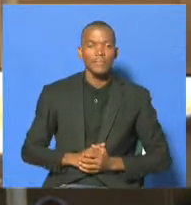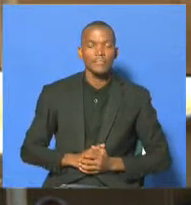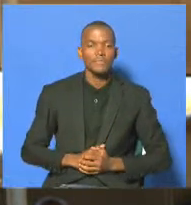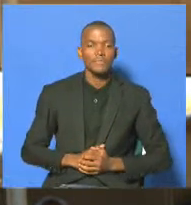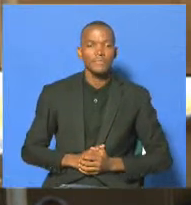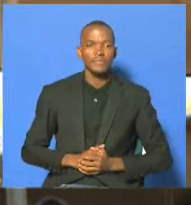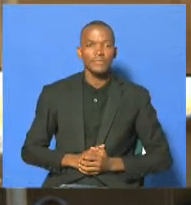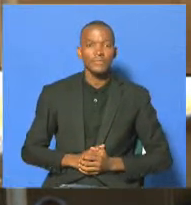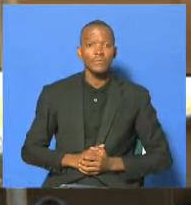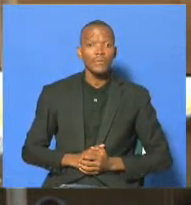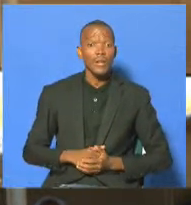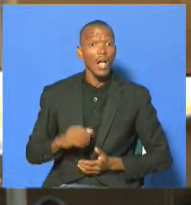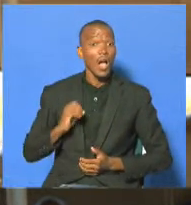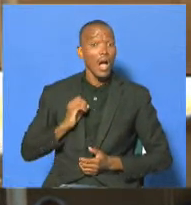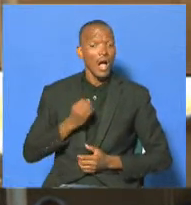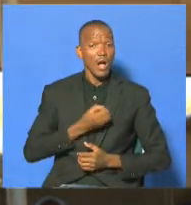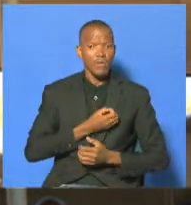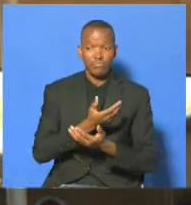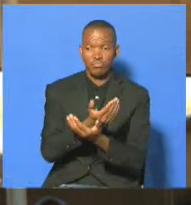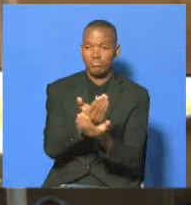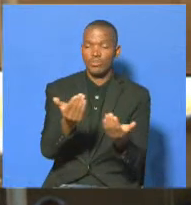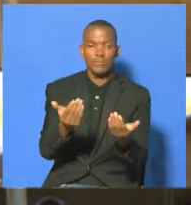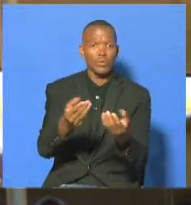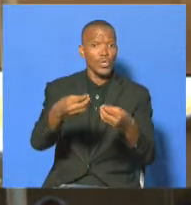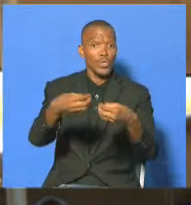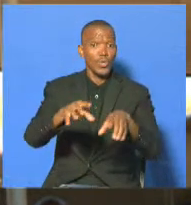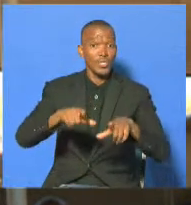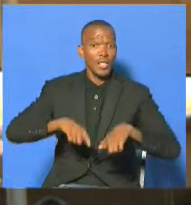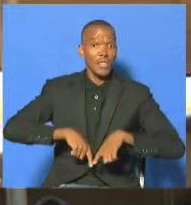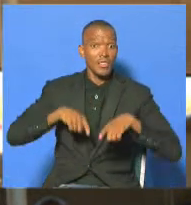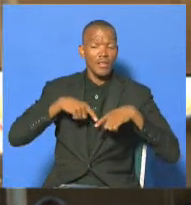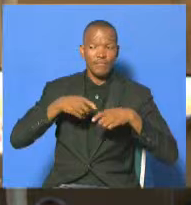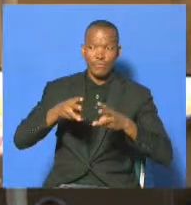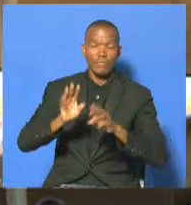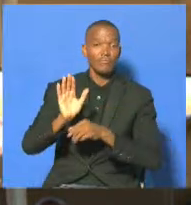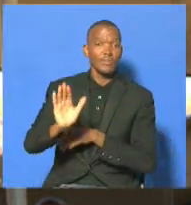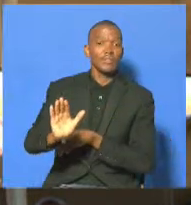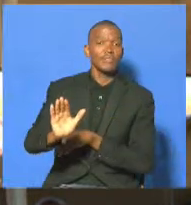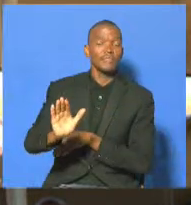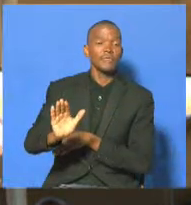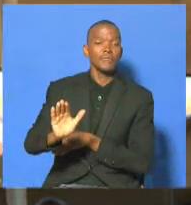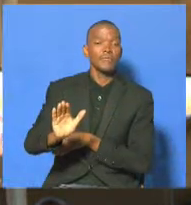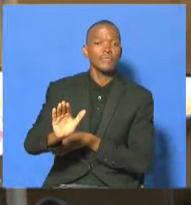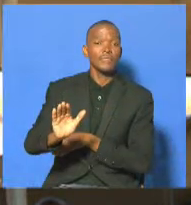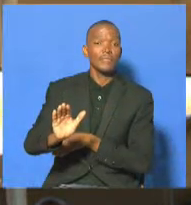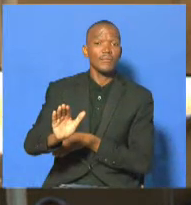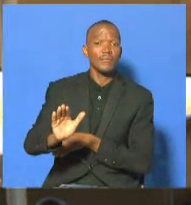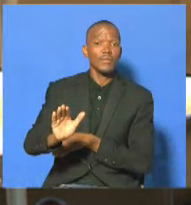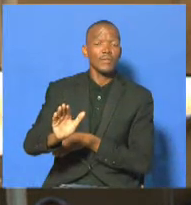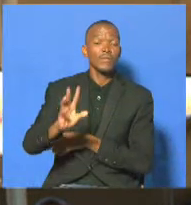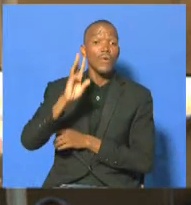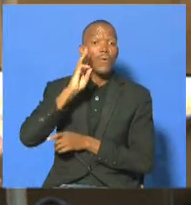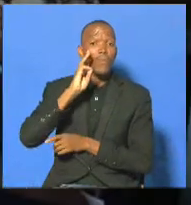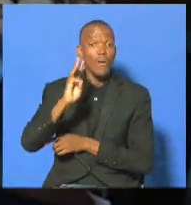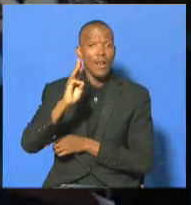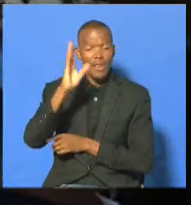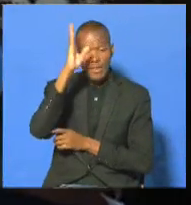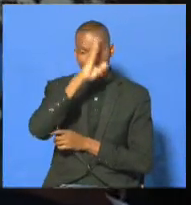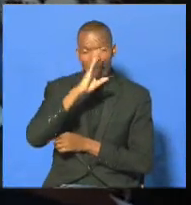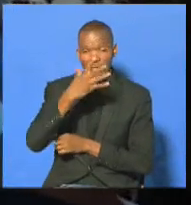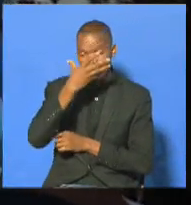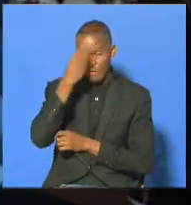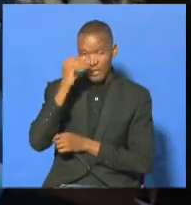ba re tlogetse ka tsela e ba re tlogetseng ka yone. Mme ga re kitla re lebala go tsamaya ga